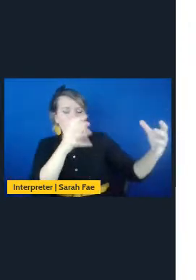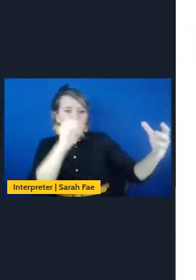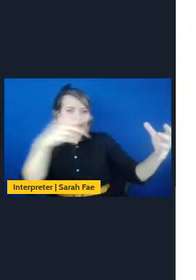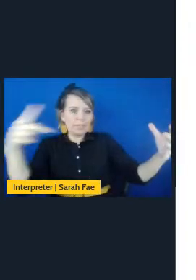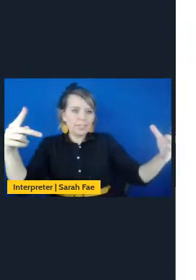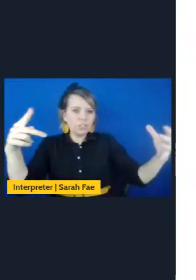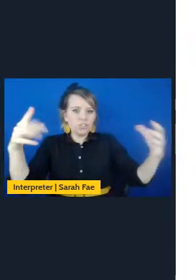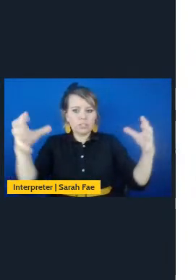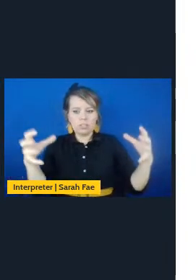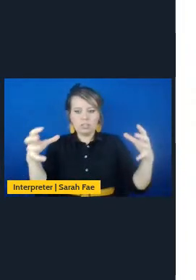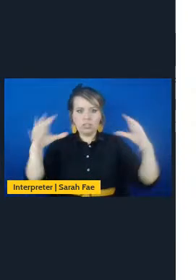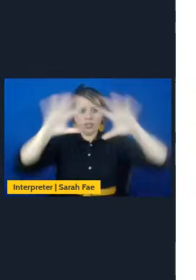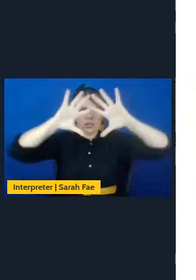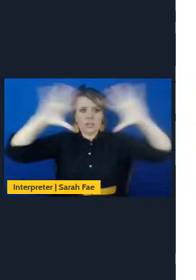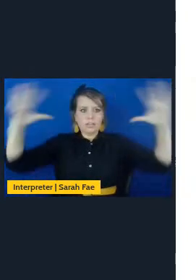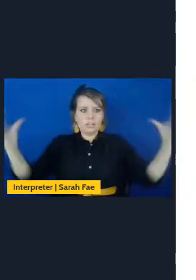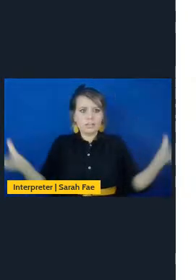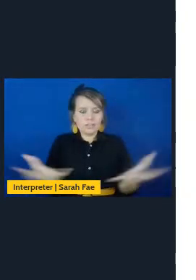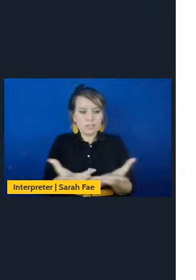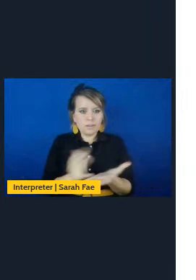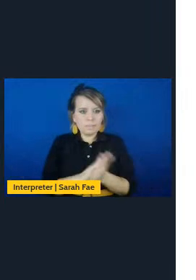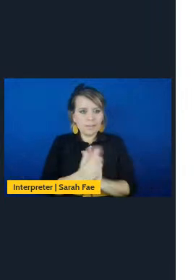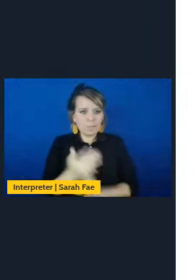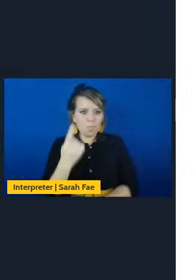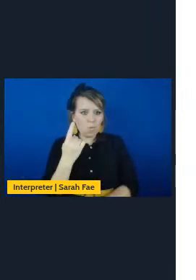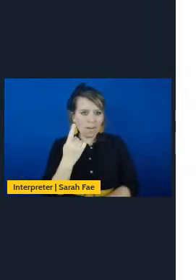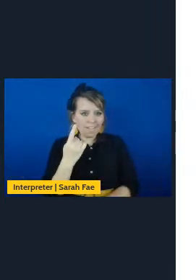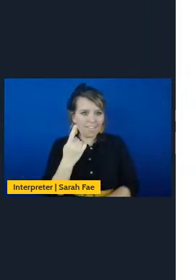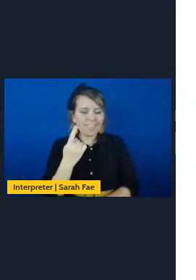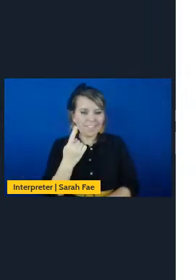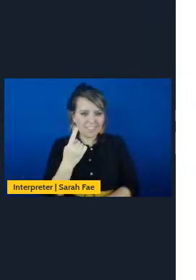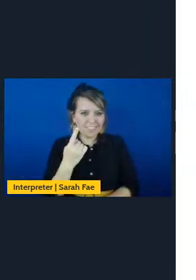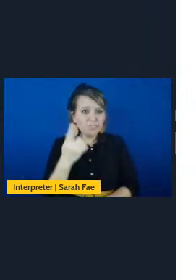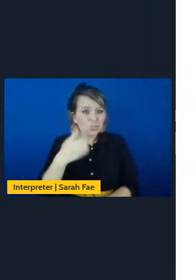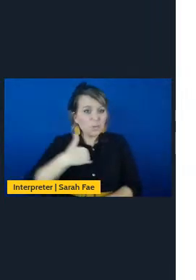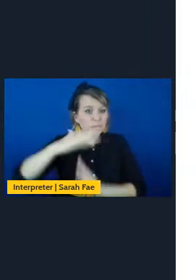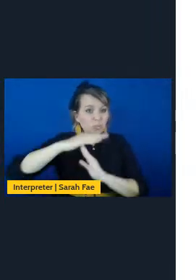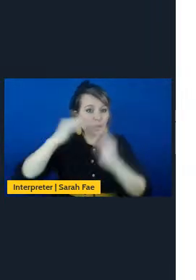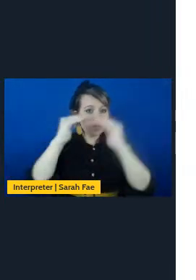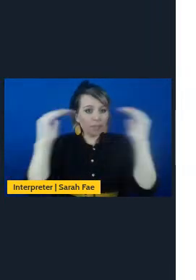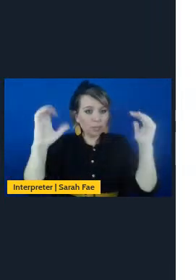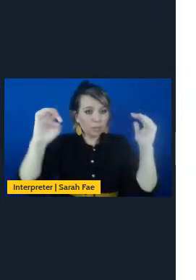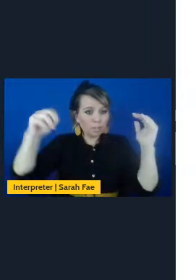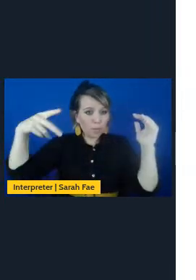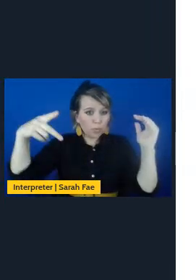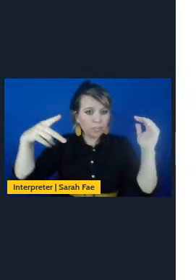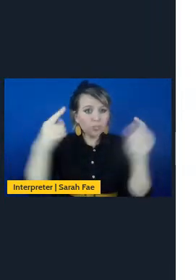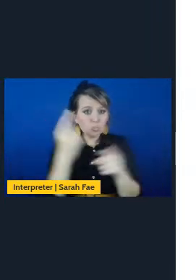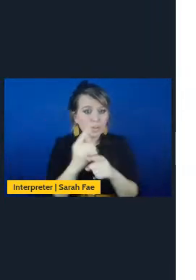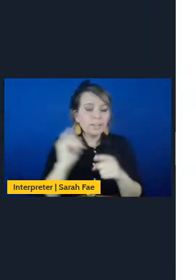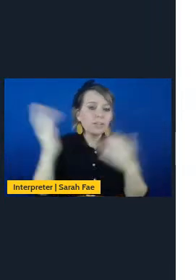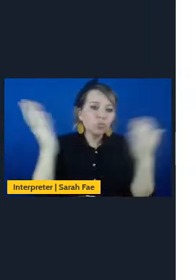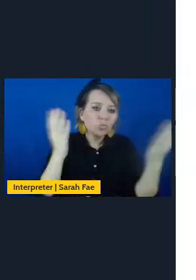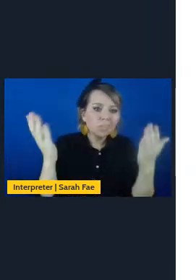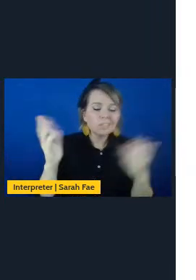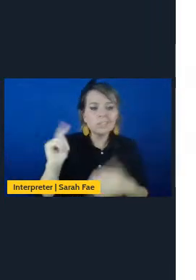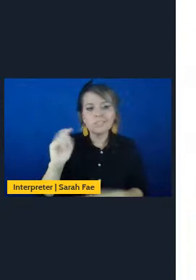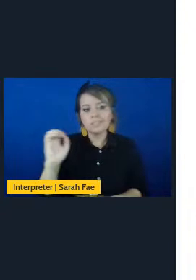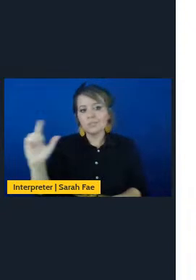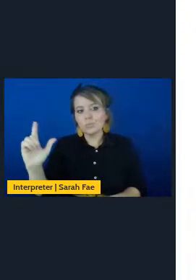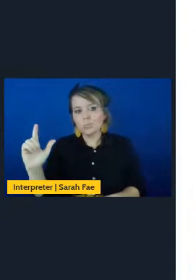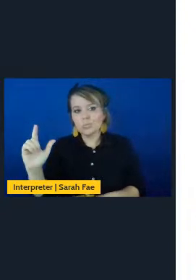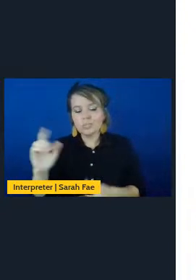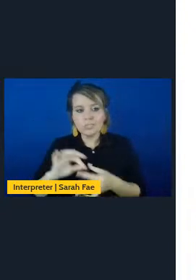instances console. And here we have those top-level components, like my service and my toolchain, right? And in